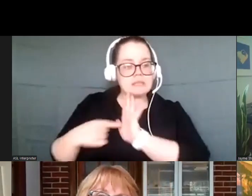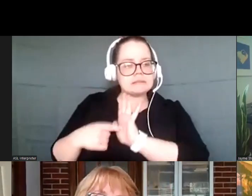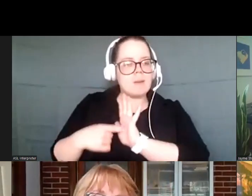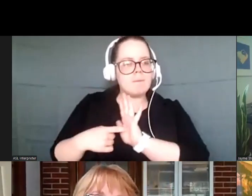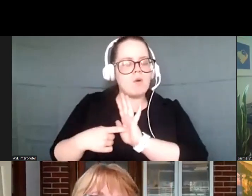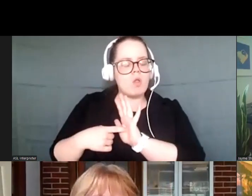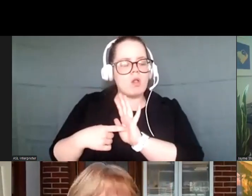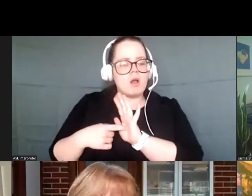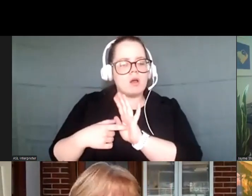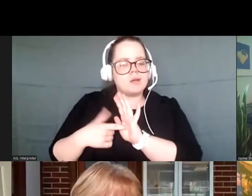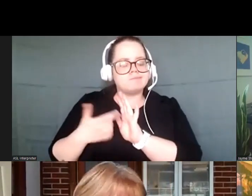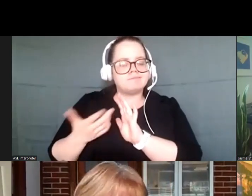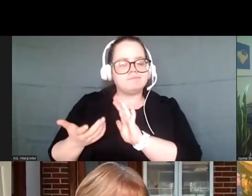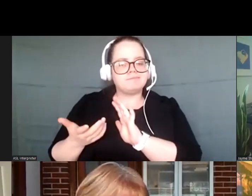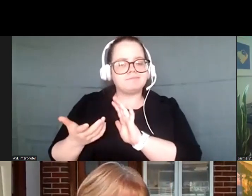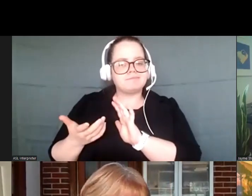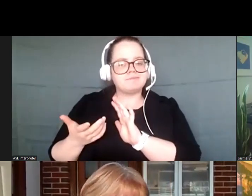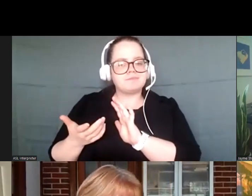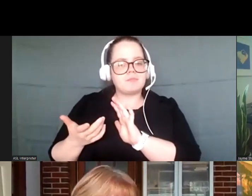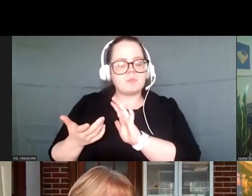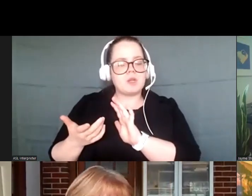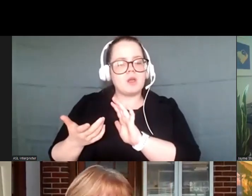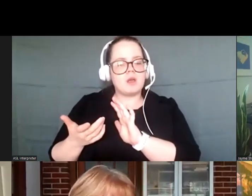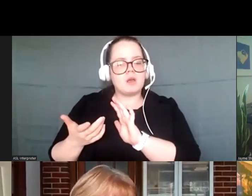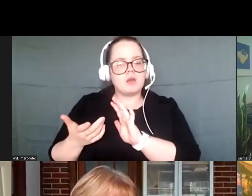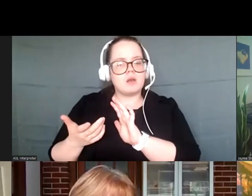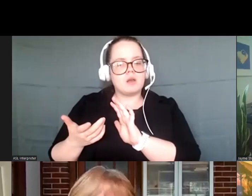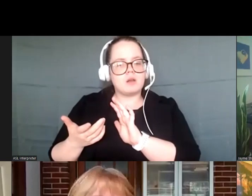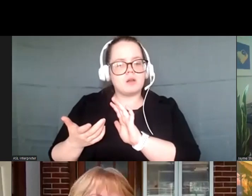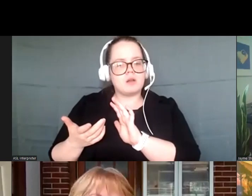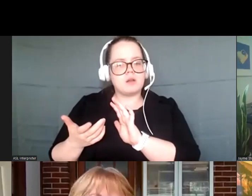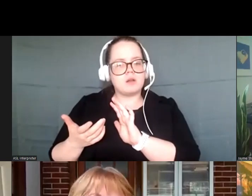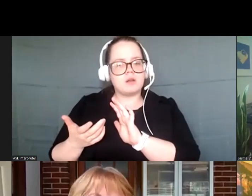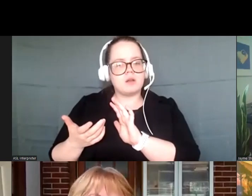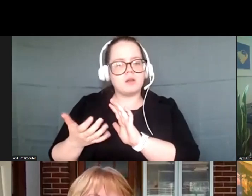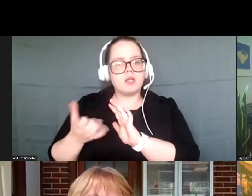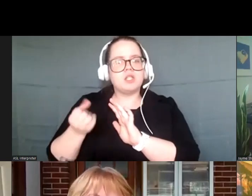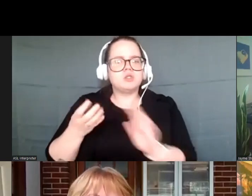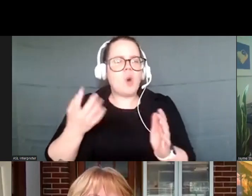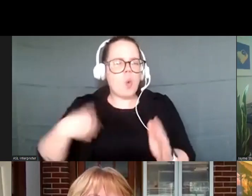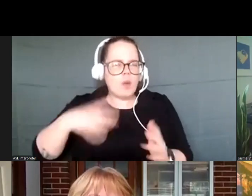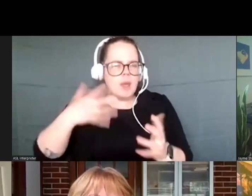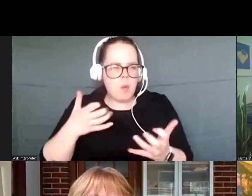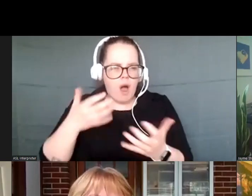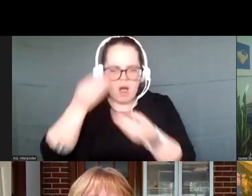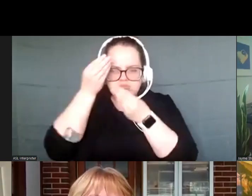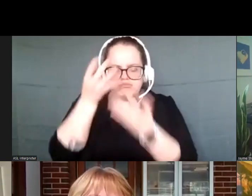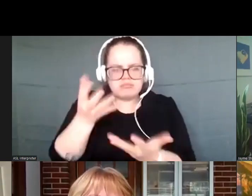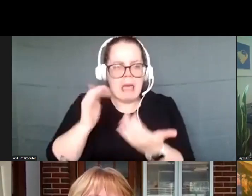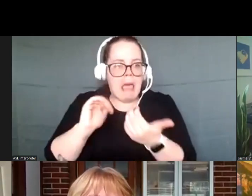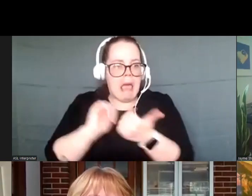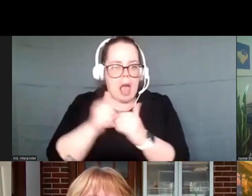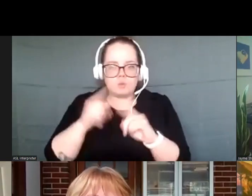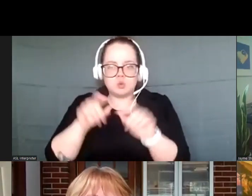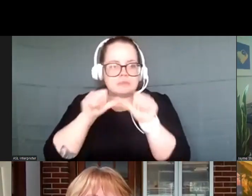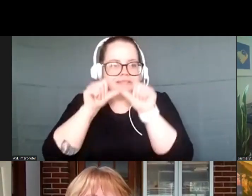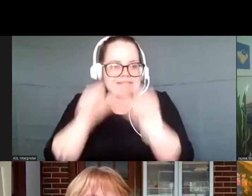how, because we wanted to get into a little bit of like sustaining these careers together, right? So let's say